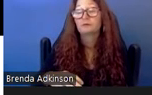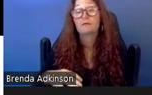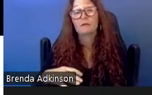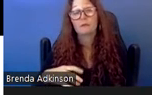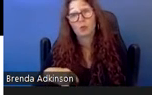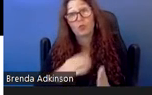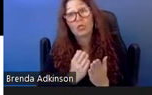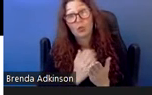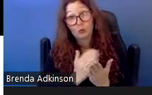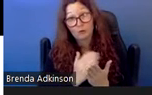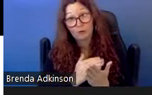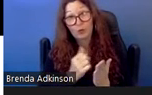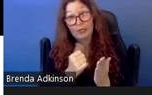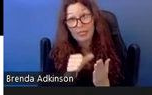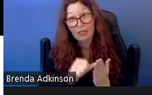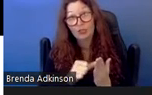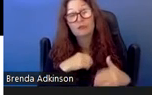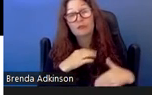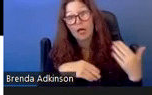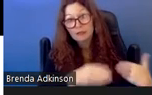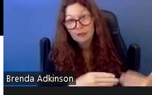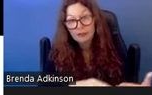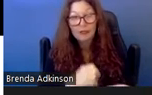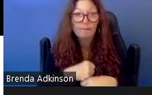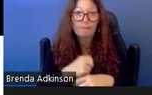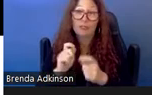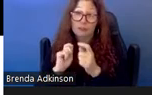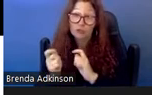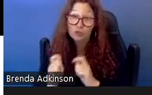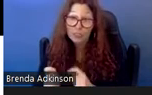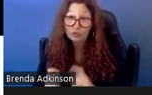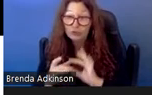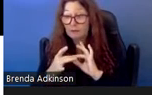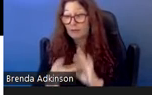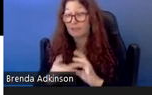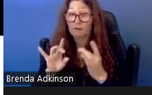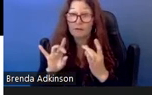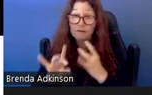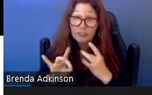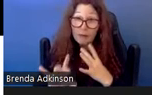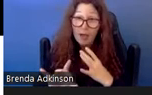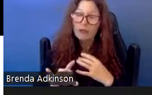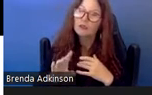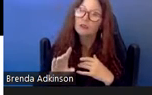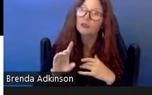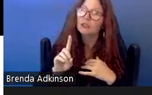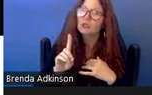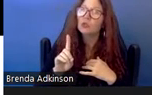letters constantly and making revisions based on feedback, policy changes, we do overall